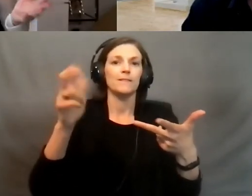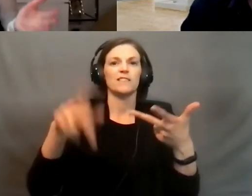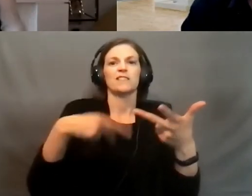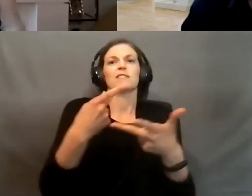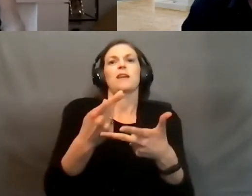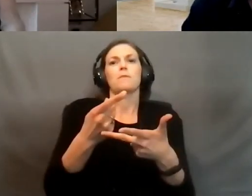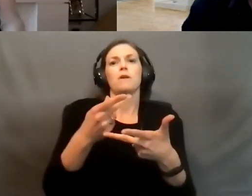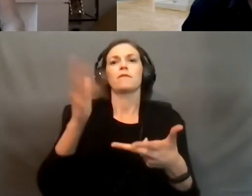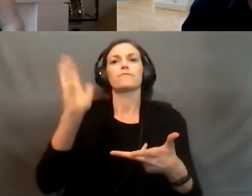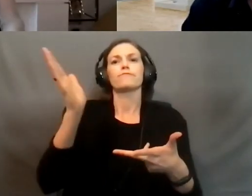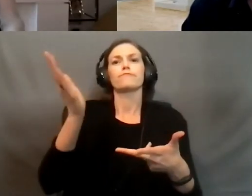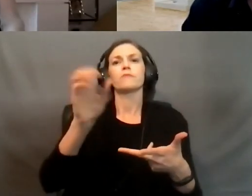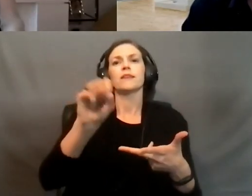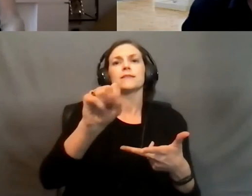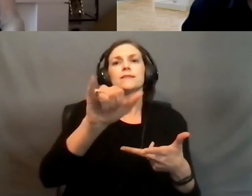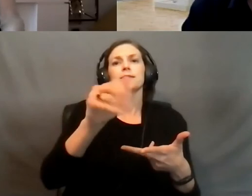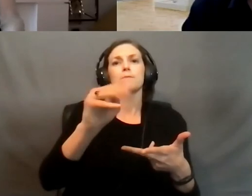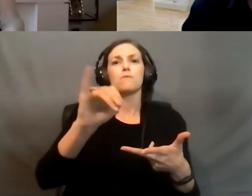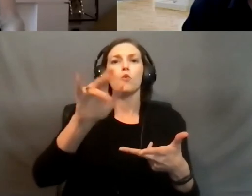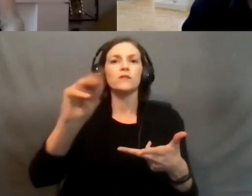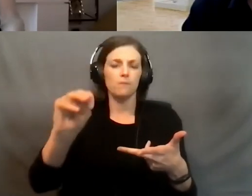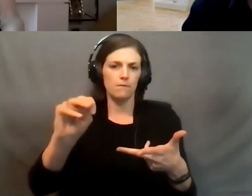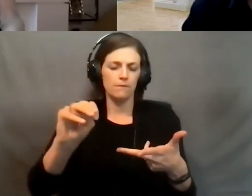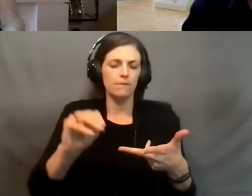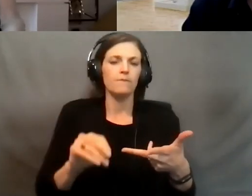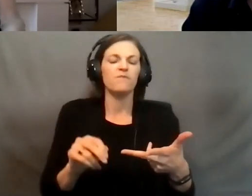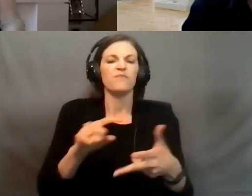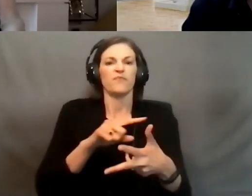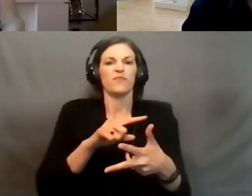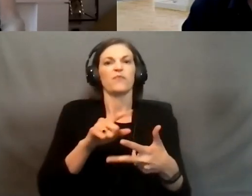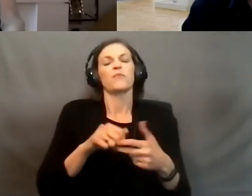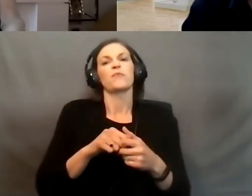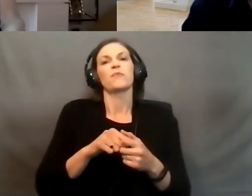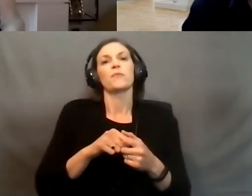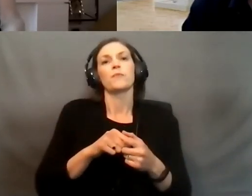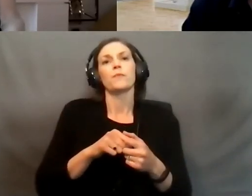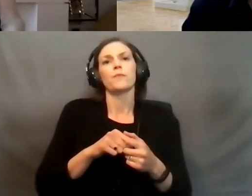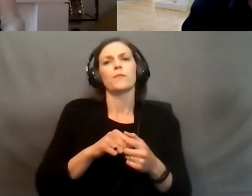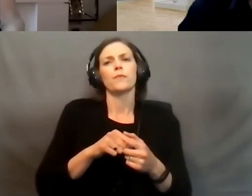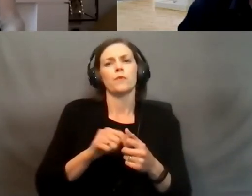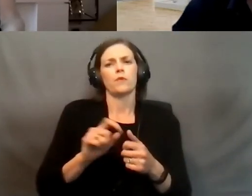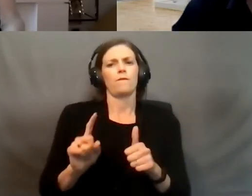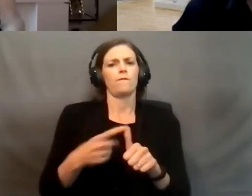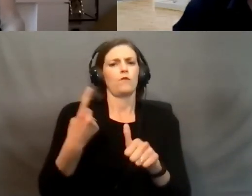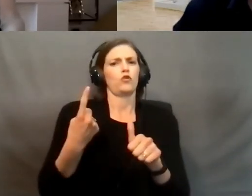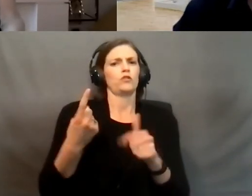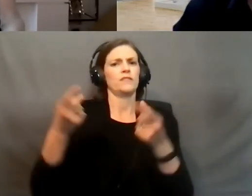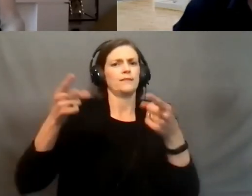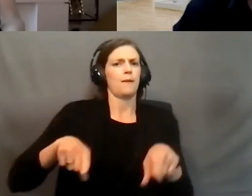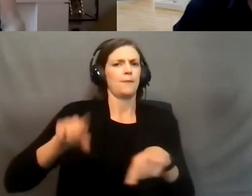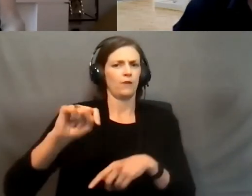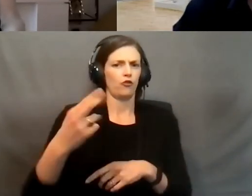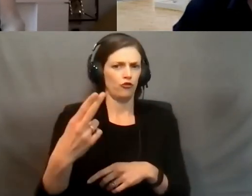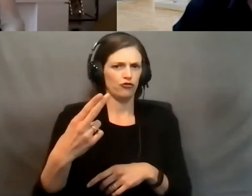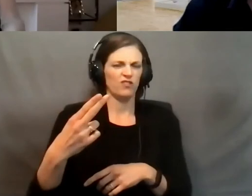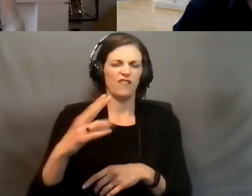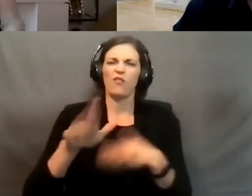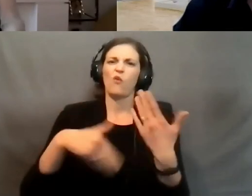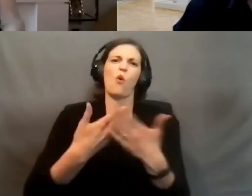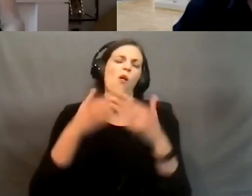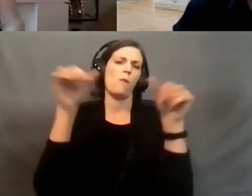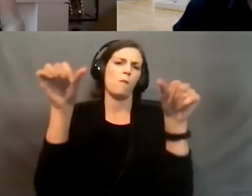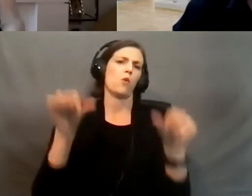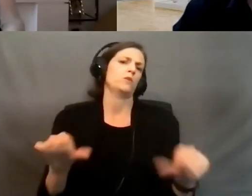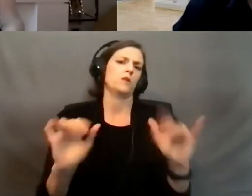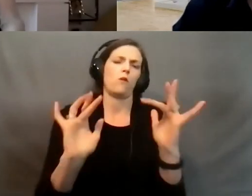symposia or symposia-like session. The first one is on Thursday. They are all posted on the website,